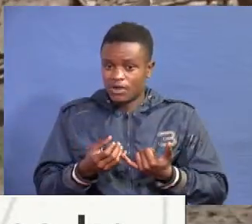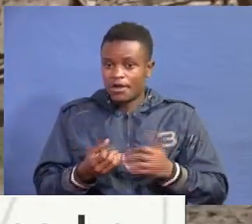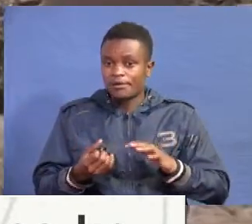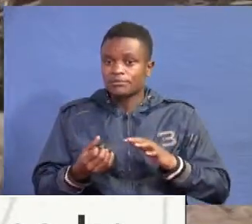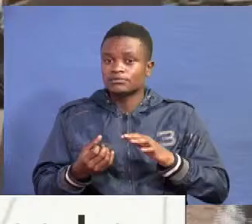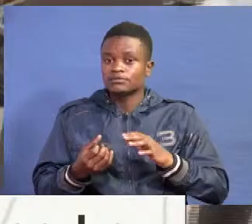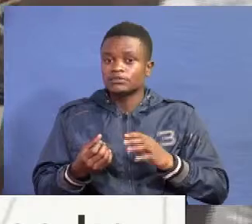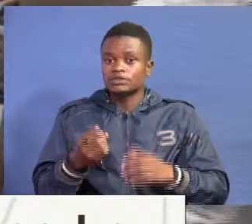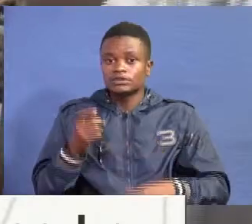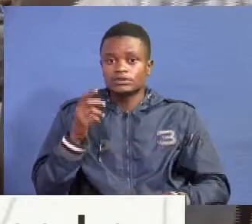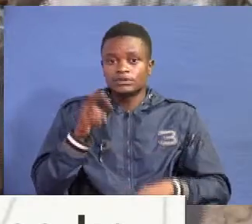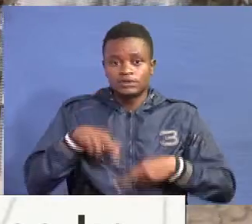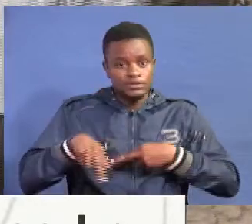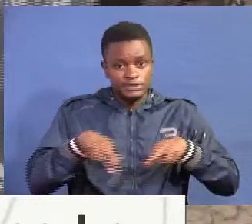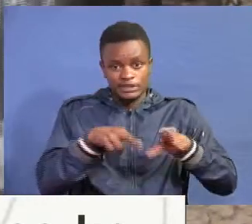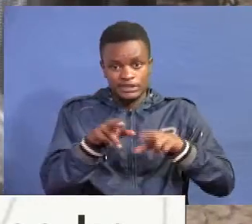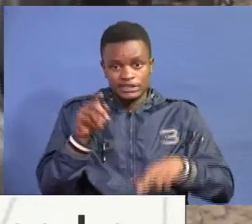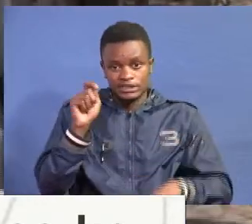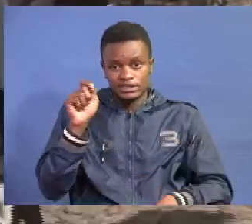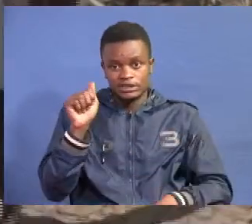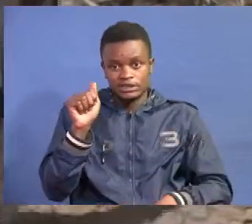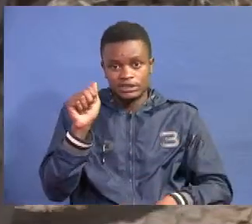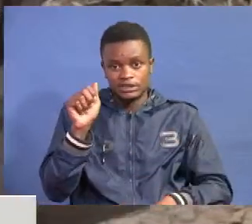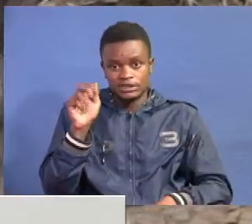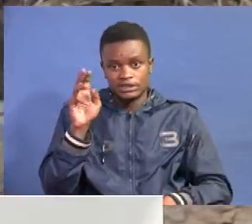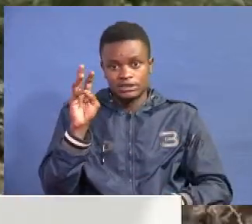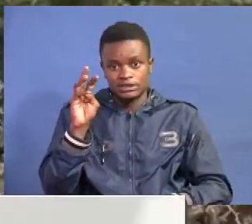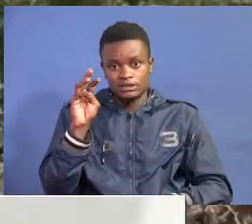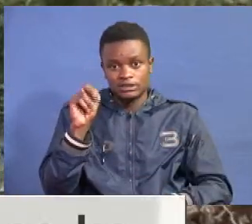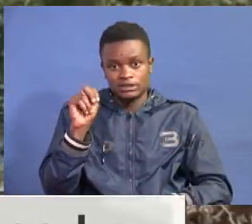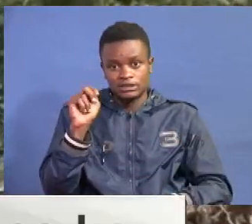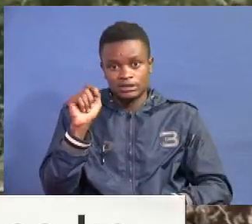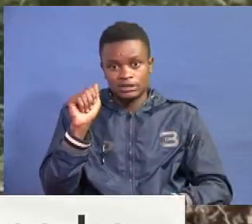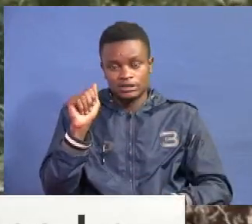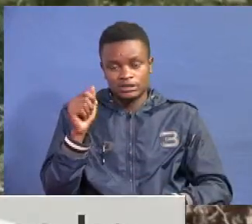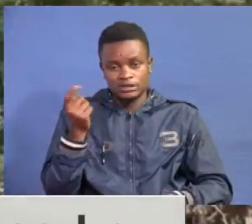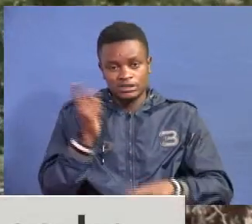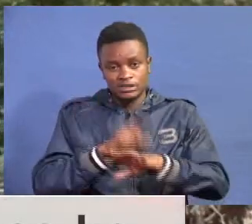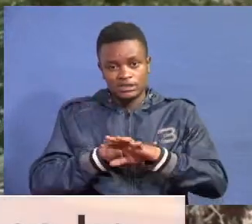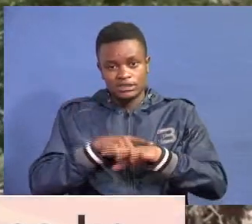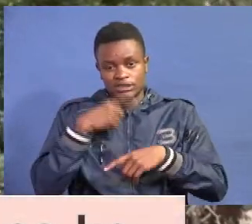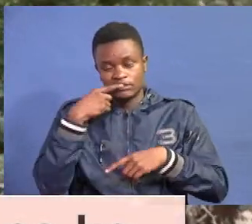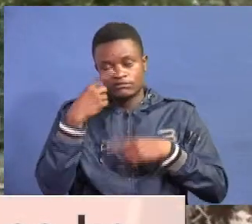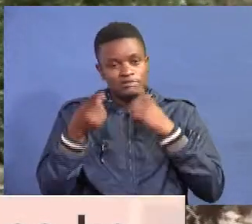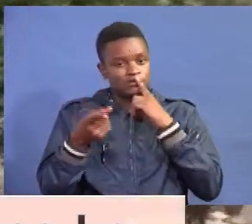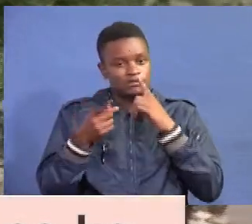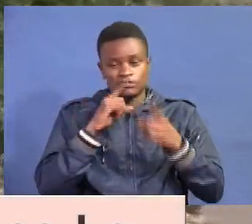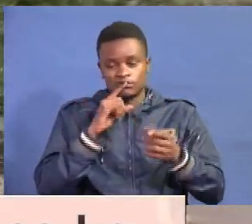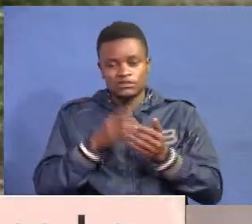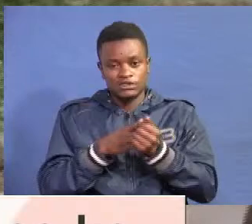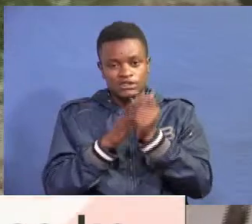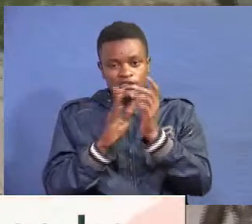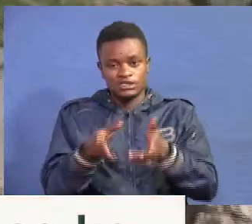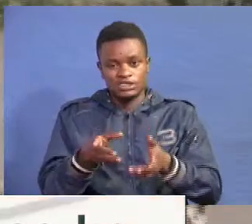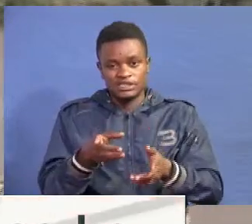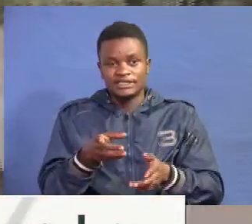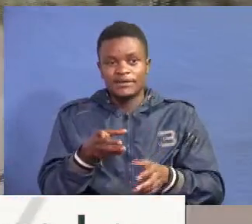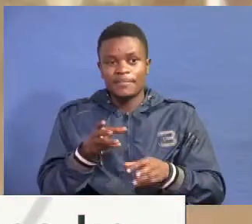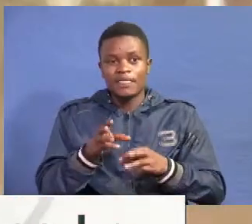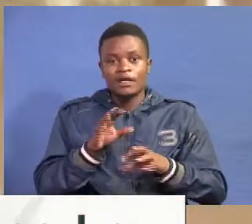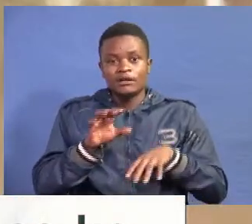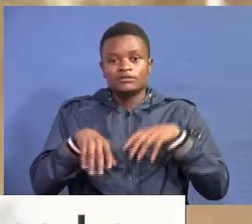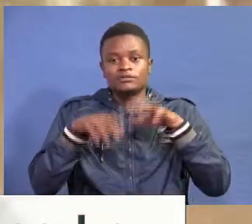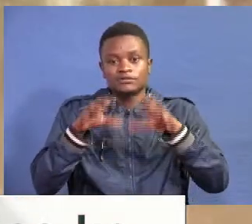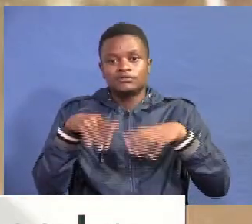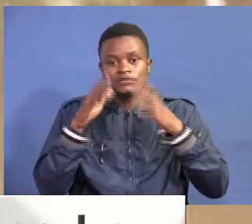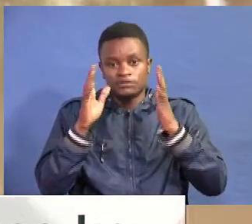River Tana. Speaking to the press at their farms in Maramtu, Garissa sub-county, the farmers complain that crops, some which